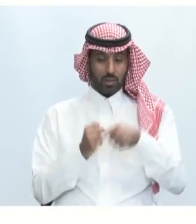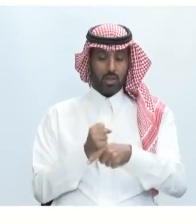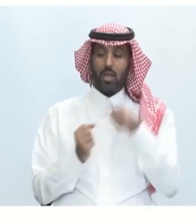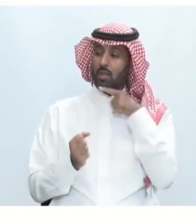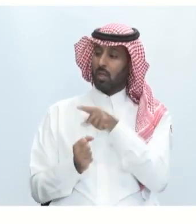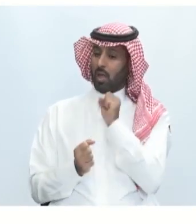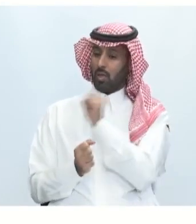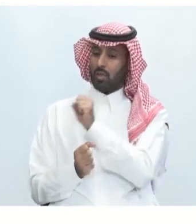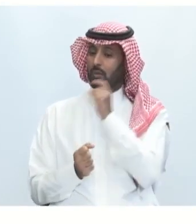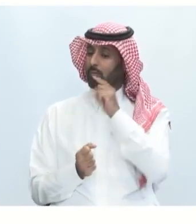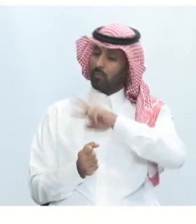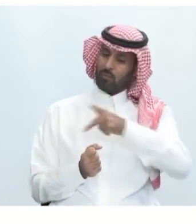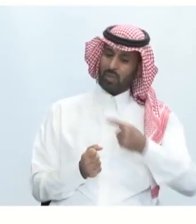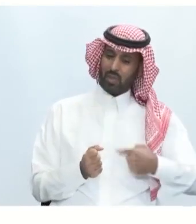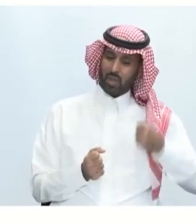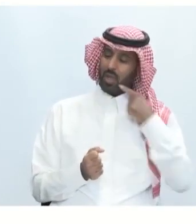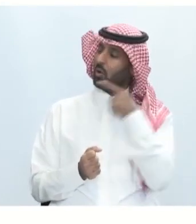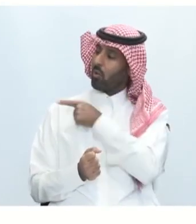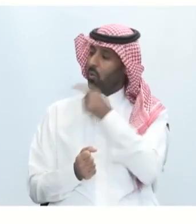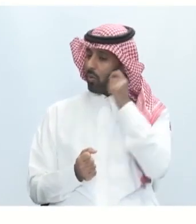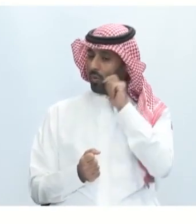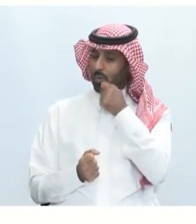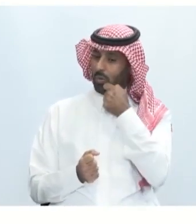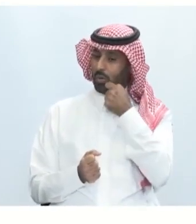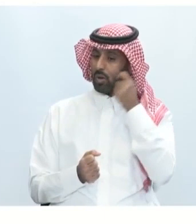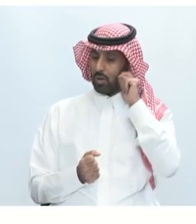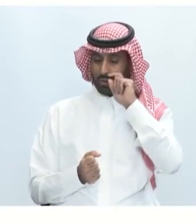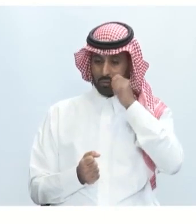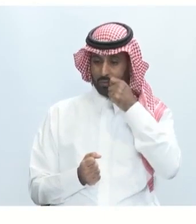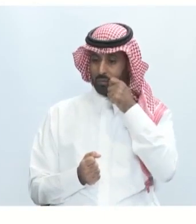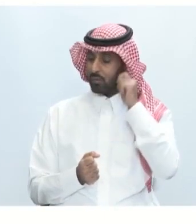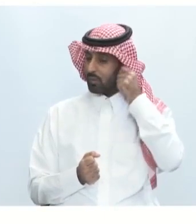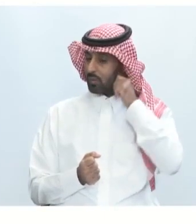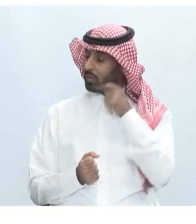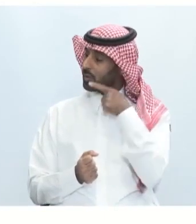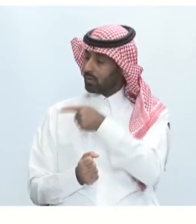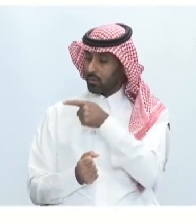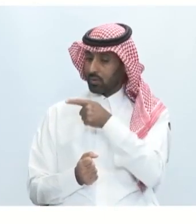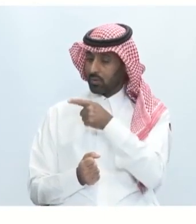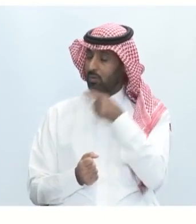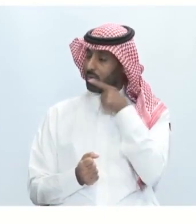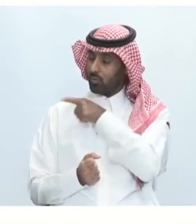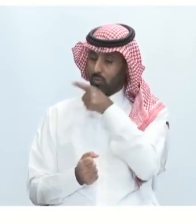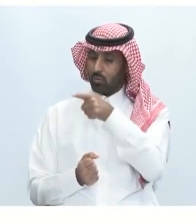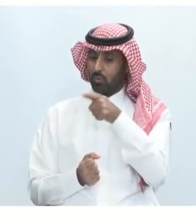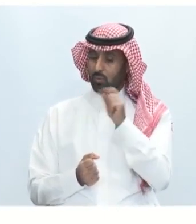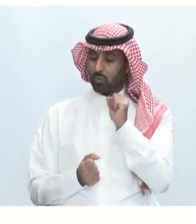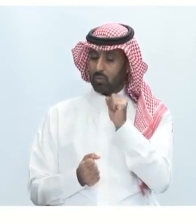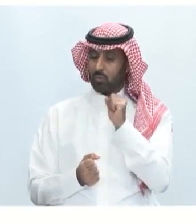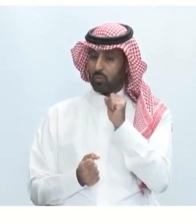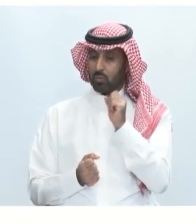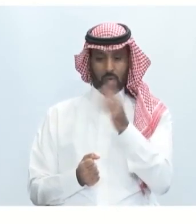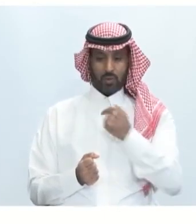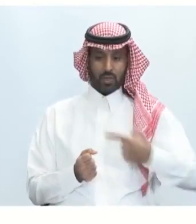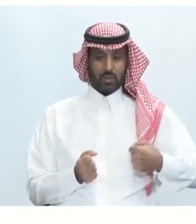pronoun, the pronoun goes before the indirect object. Again, when the direct object is a pronoun, if the direct object